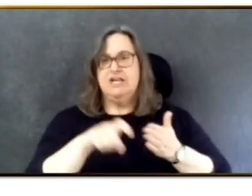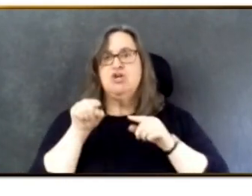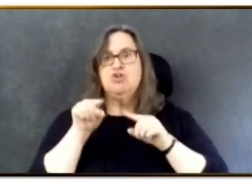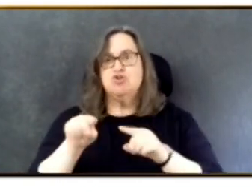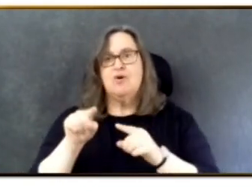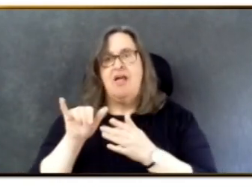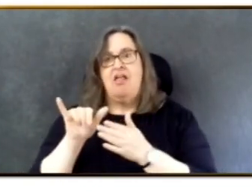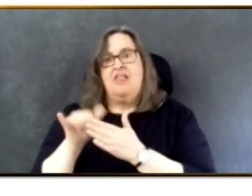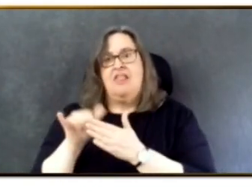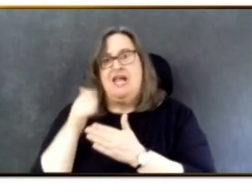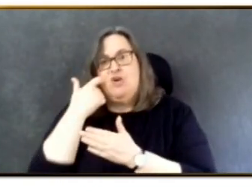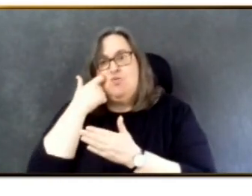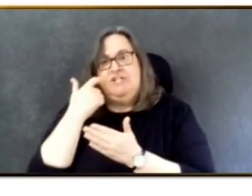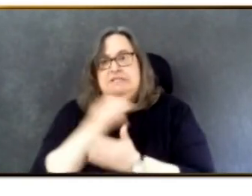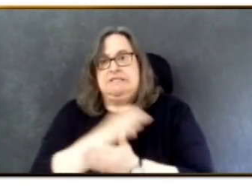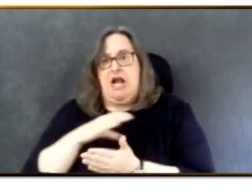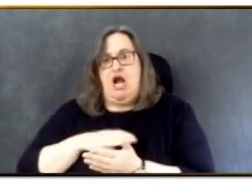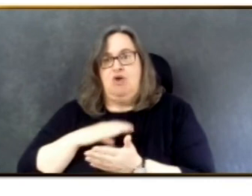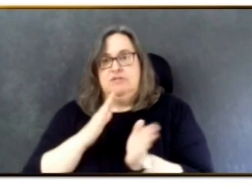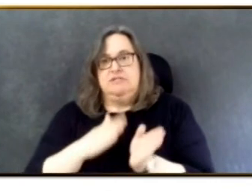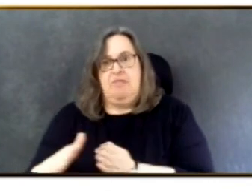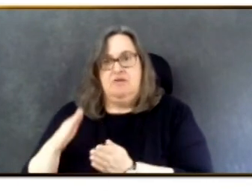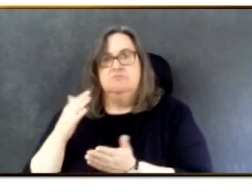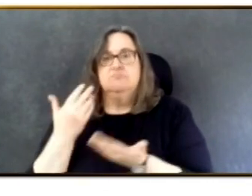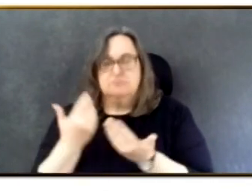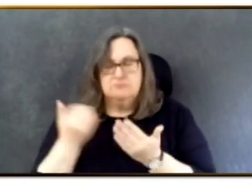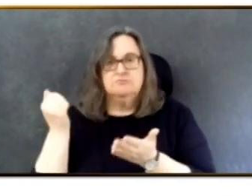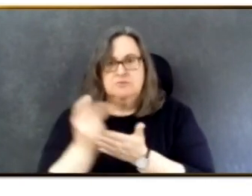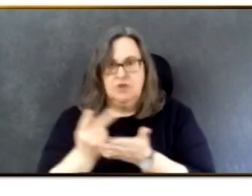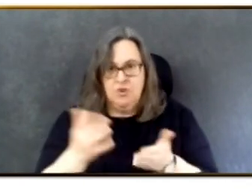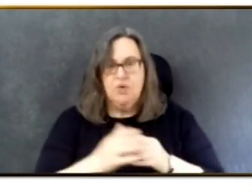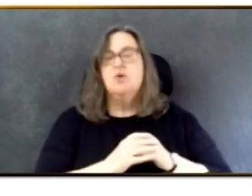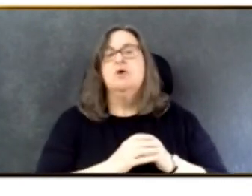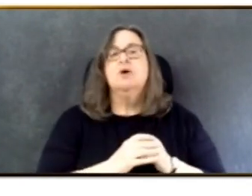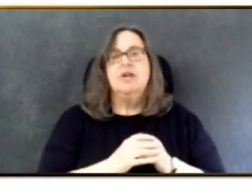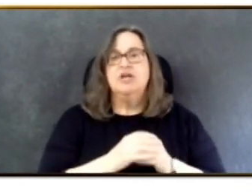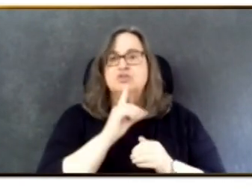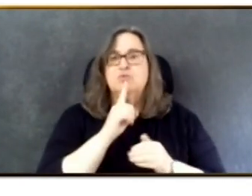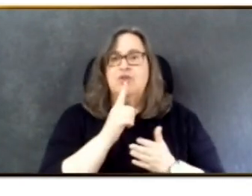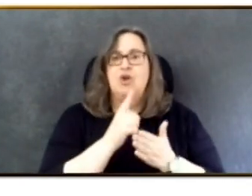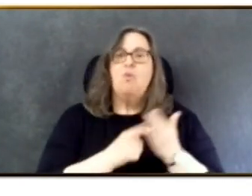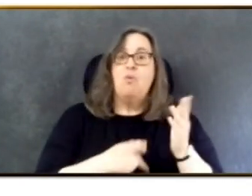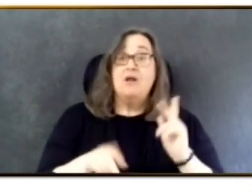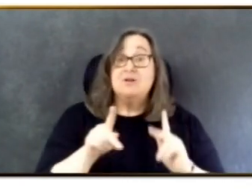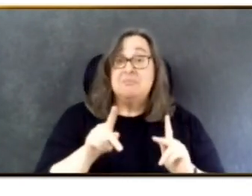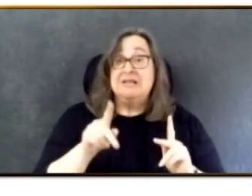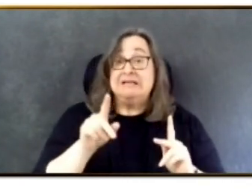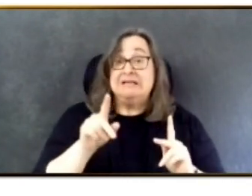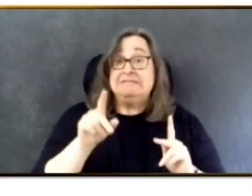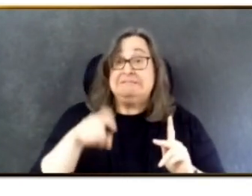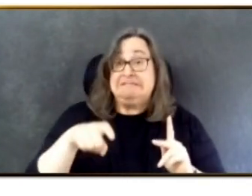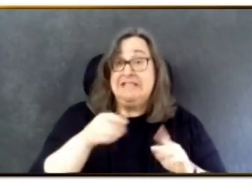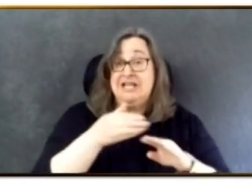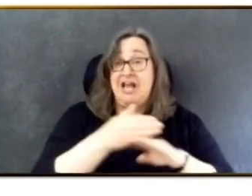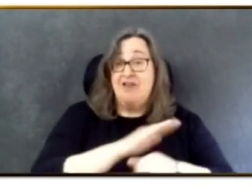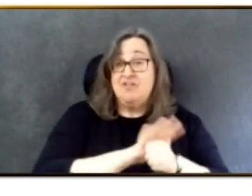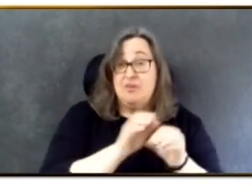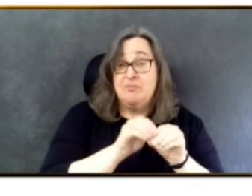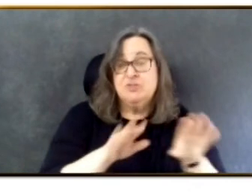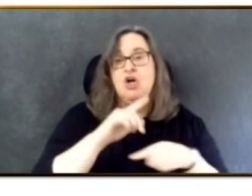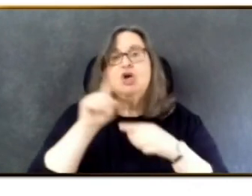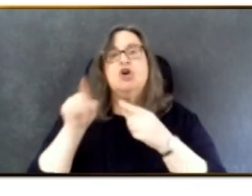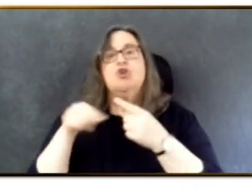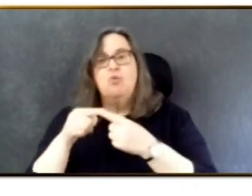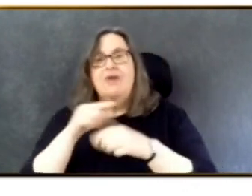The fastest way to the post-pandemic world our residents deserve comes when our national government invests in lifting